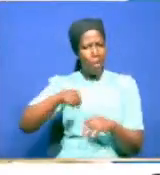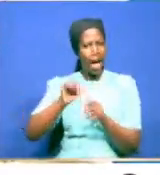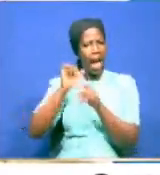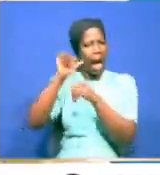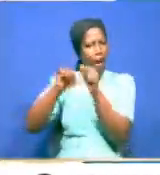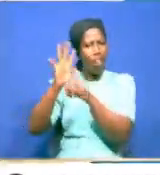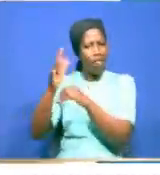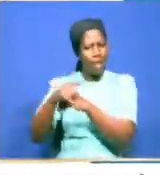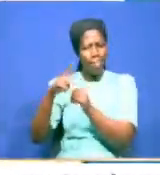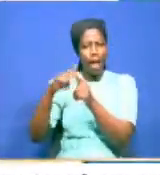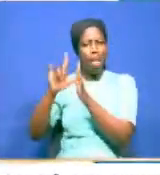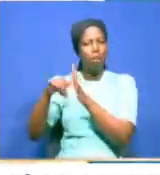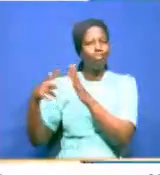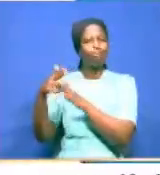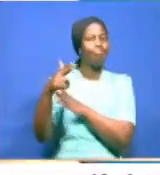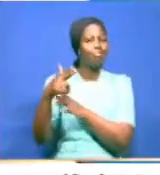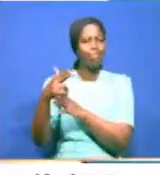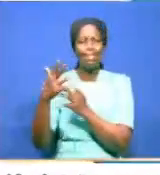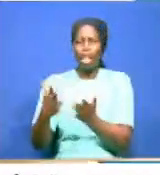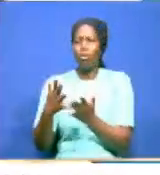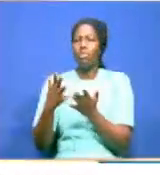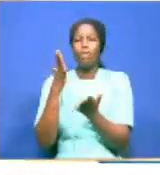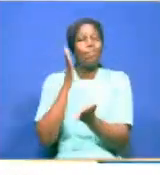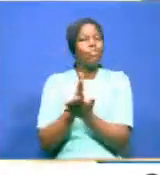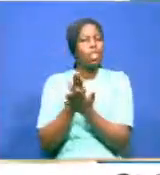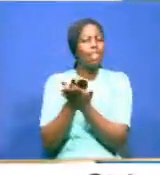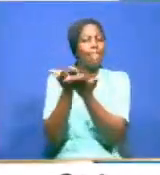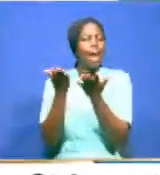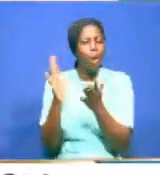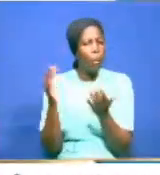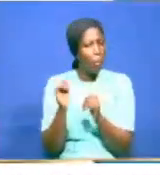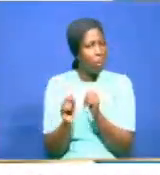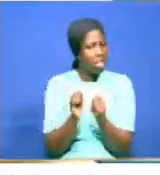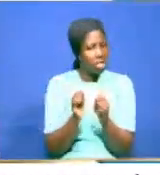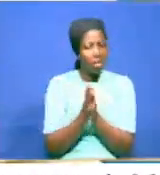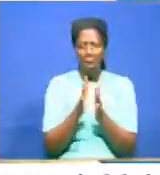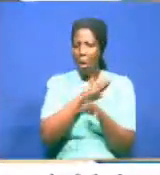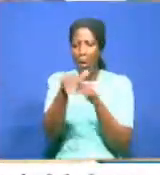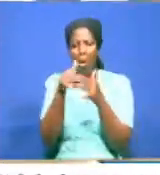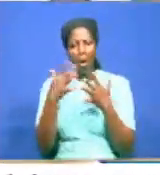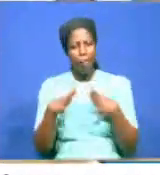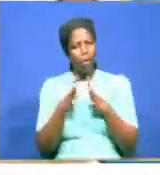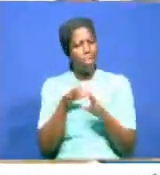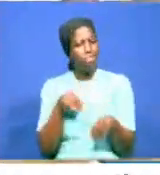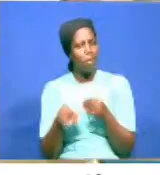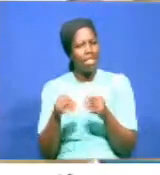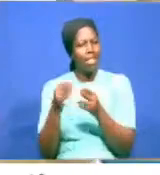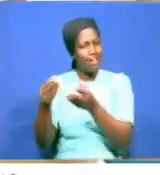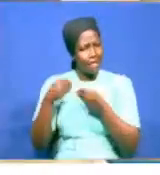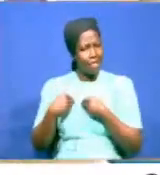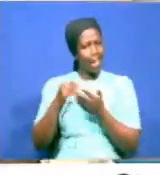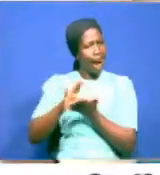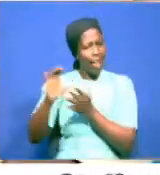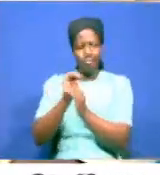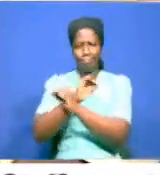on the ground is that not all deserving cases are getting the cash transfers. And I want to suggest that